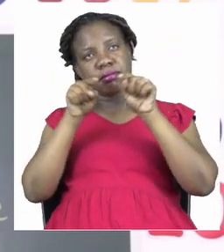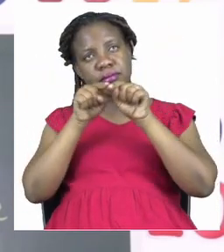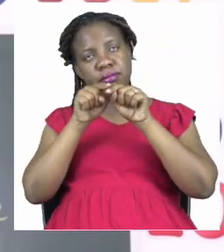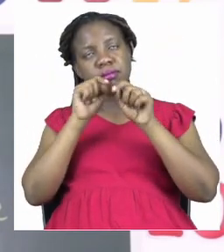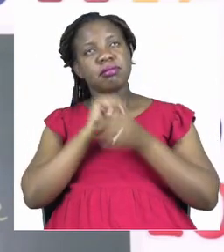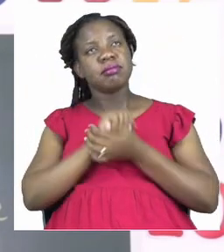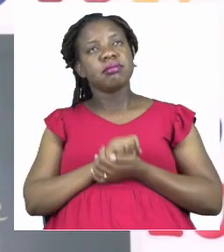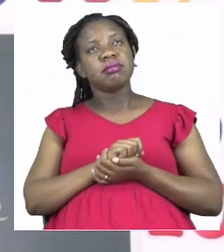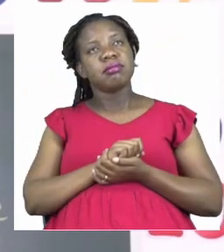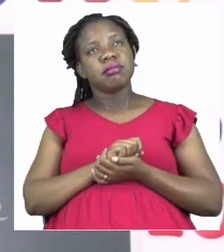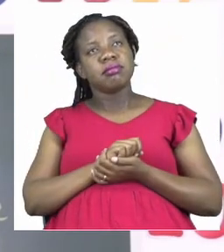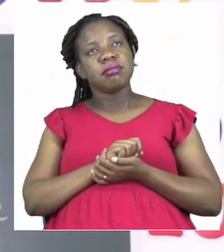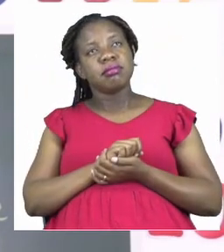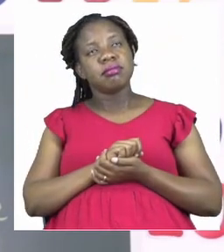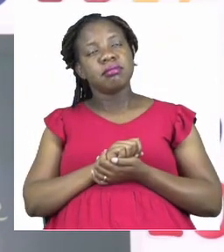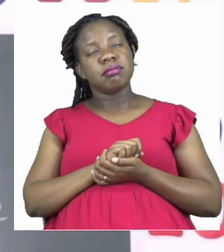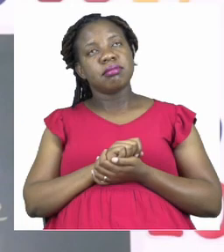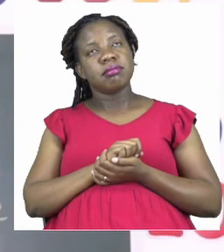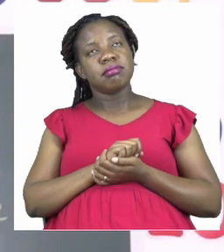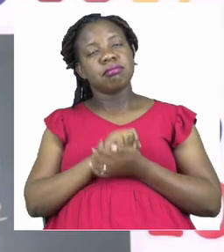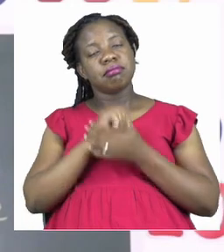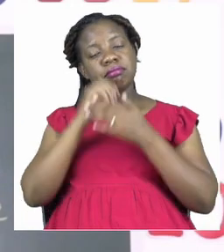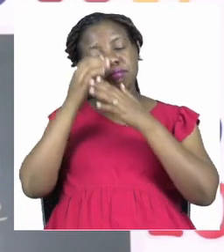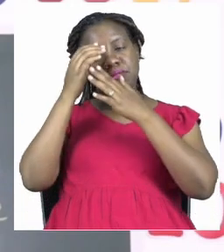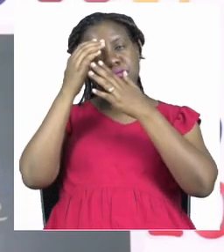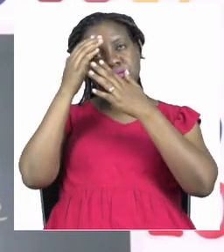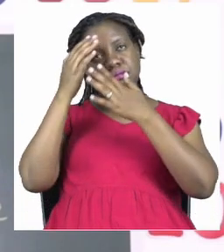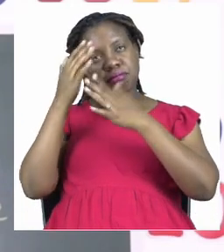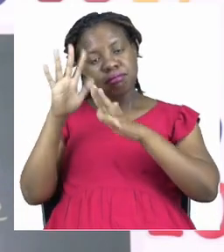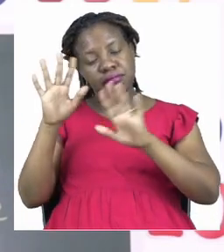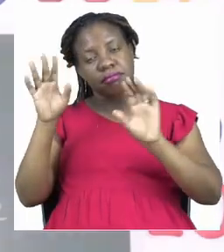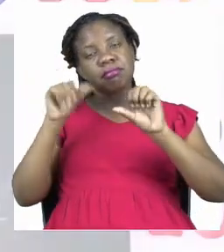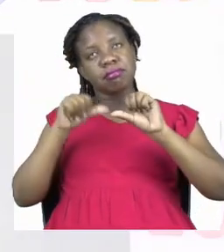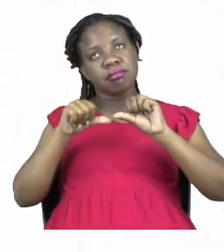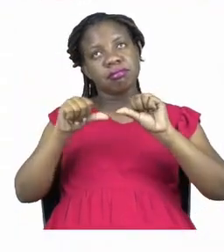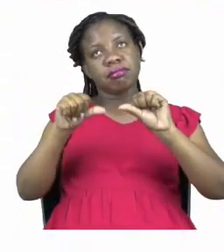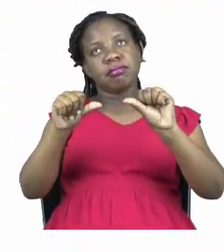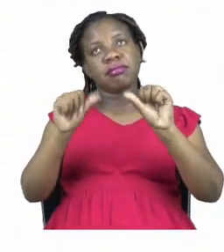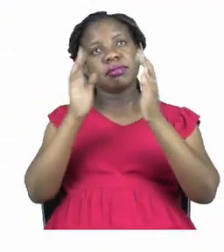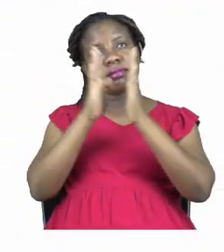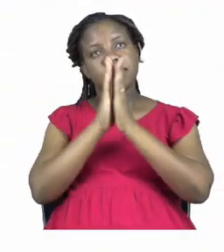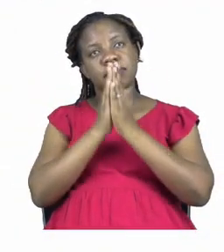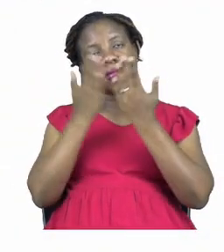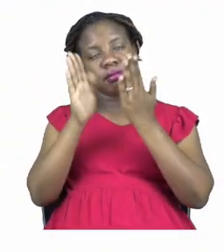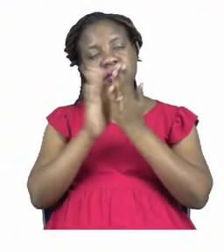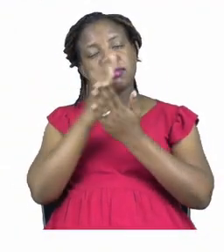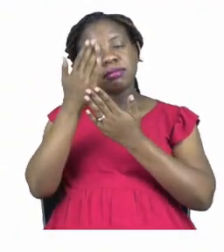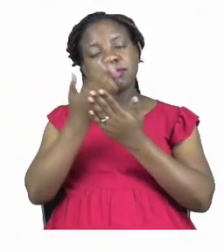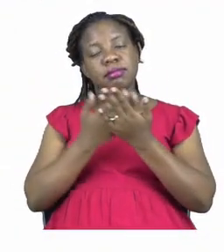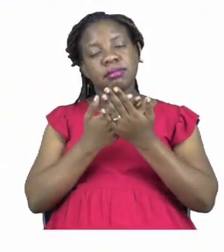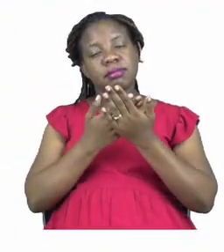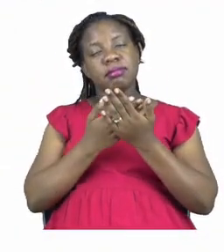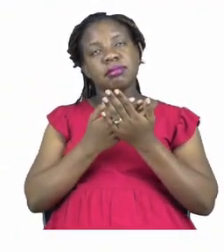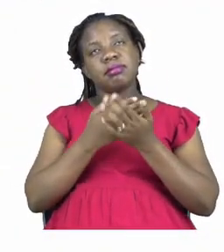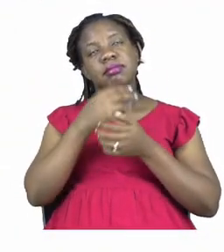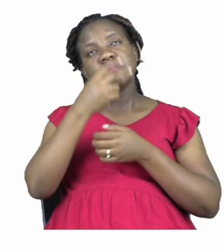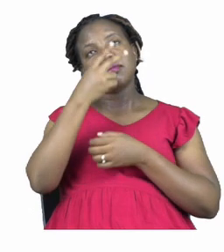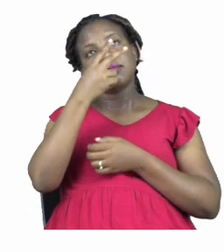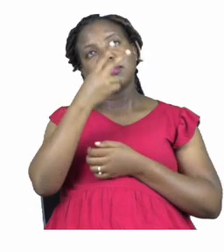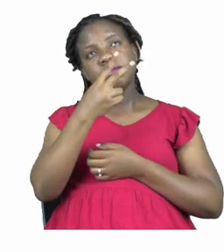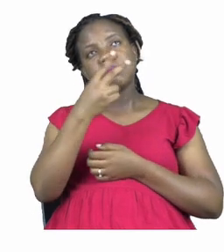to go to the next page, page 24. On page 24, we are going to be